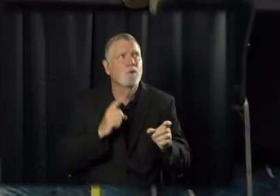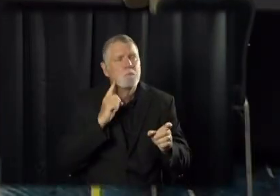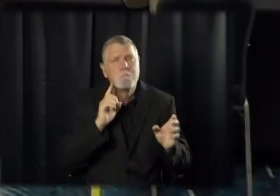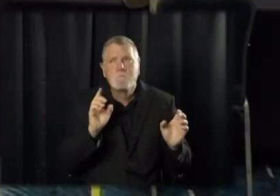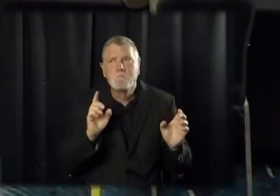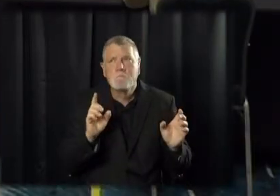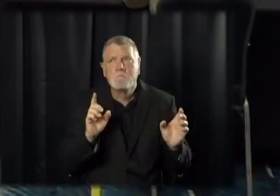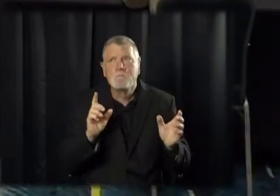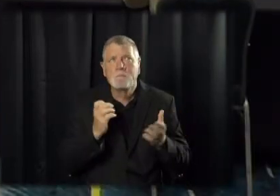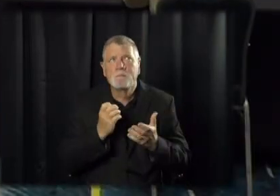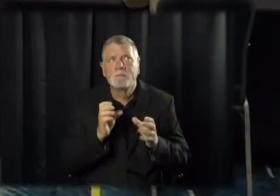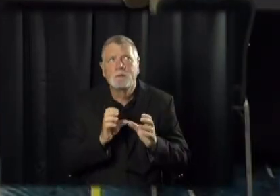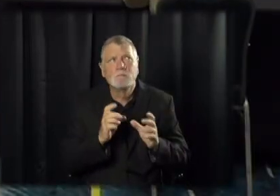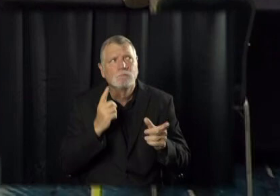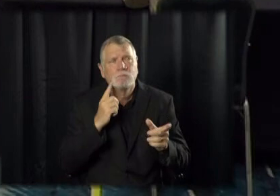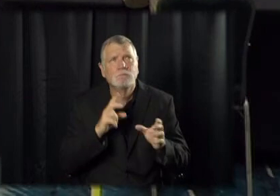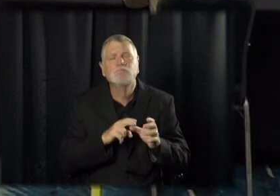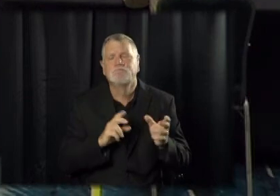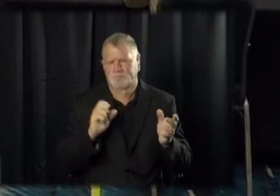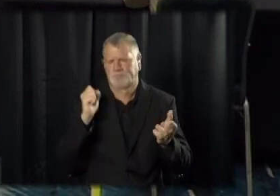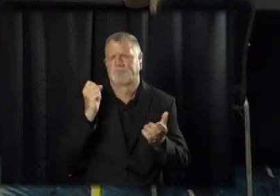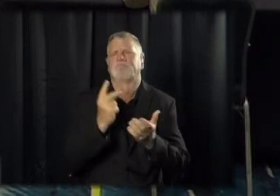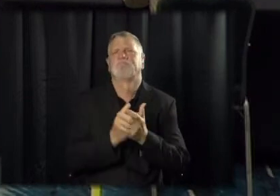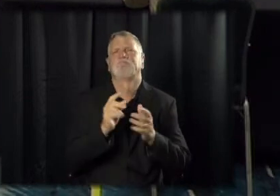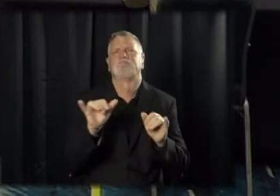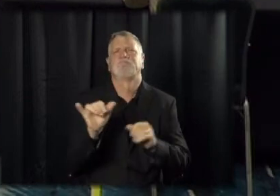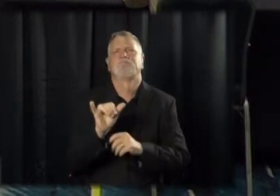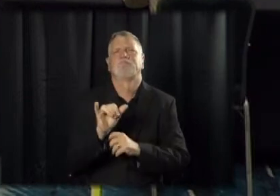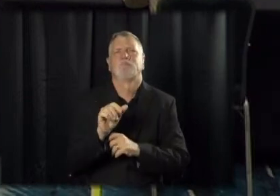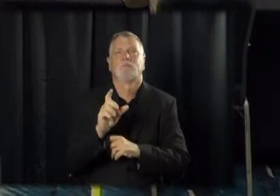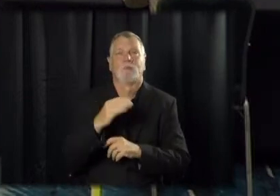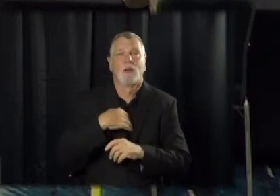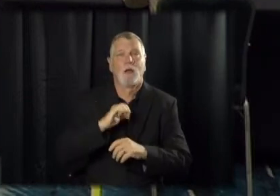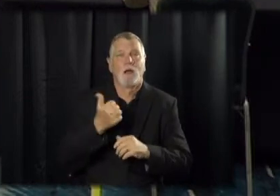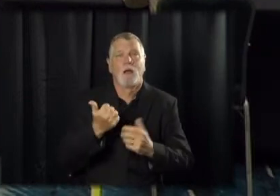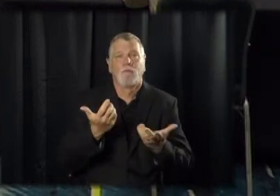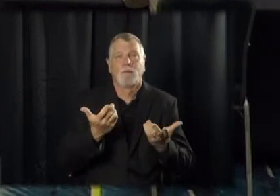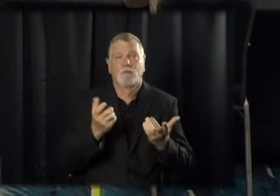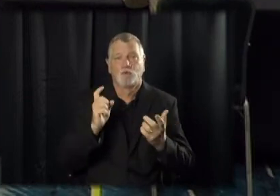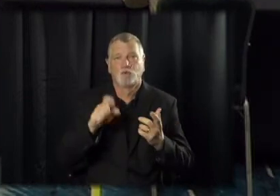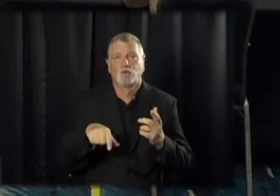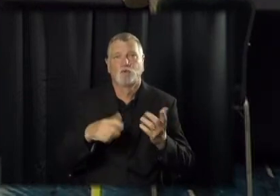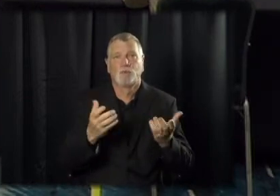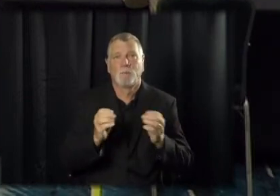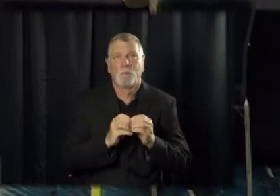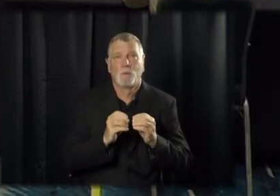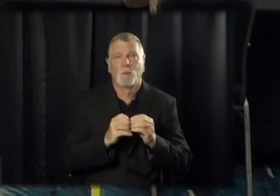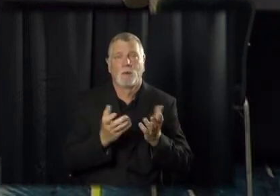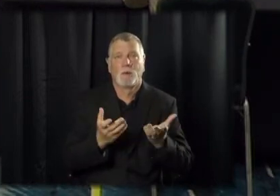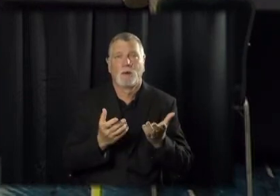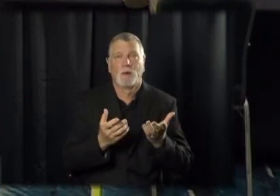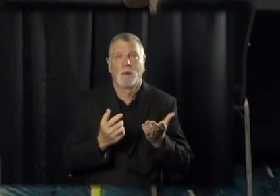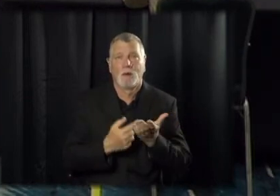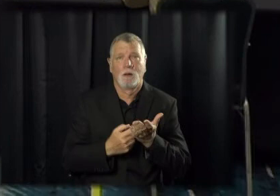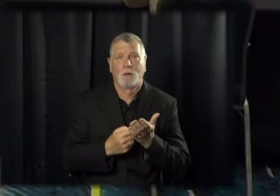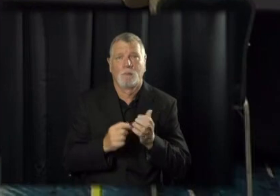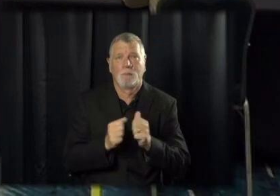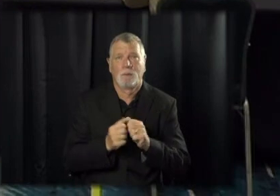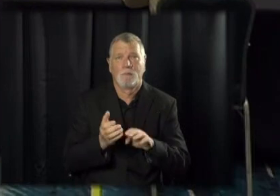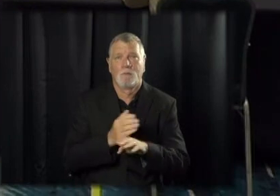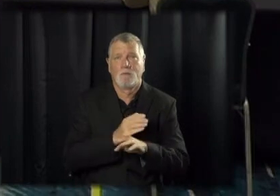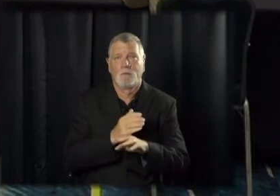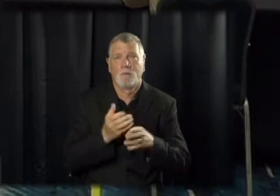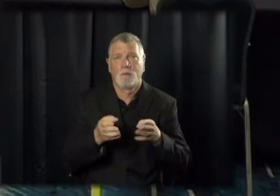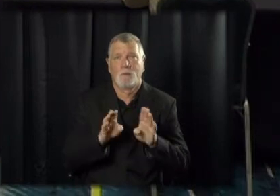abstentions, that certification goes through as well. Are there any other matters that we should talk about before